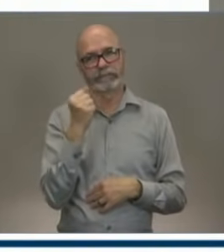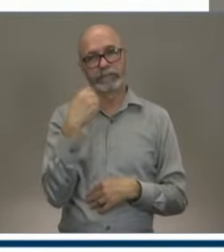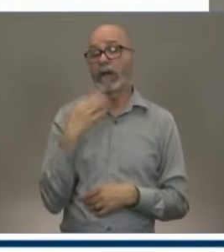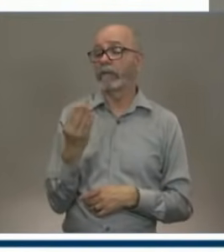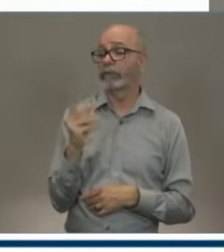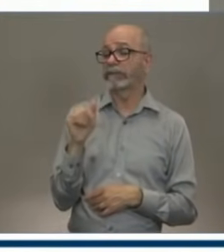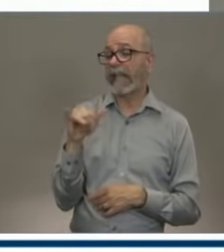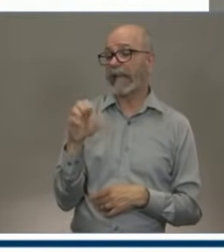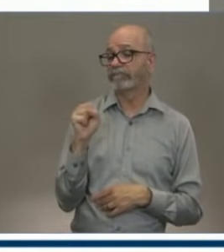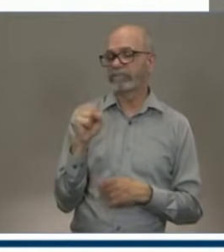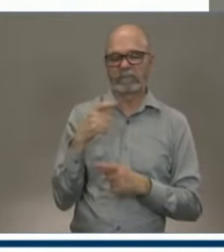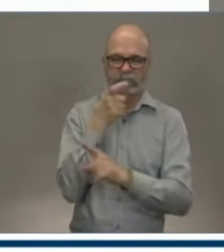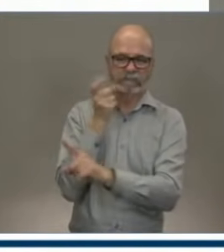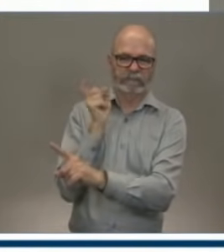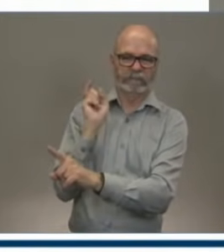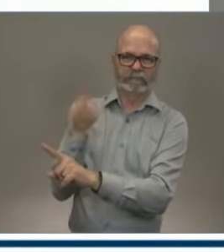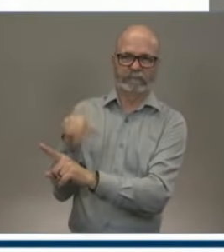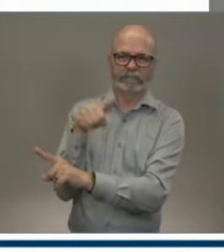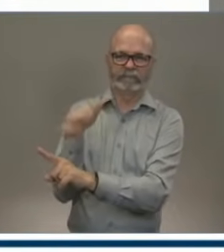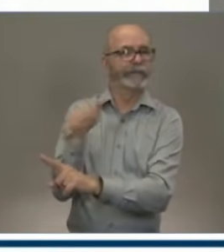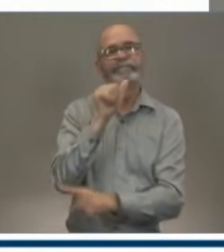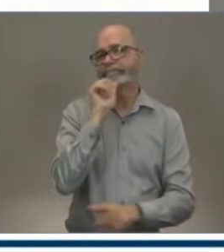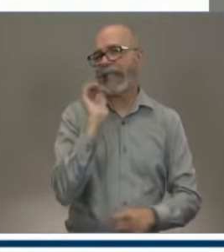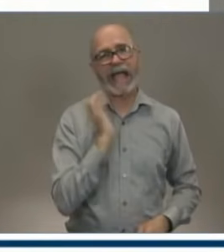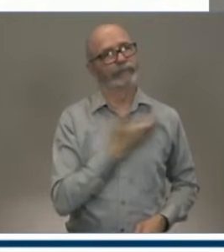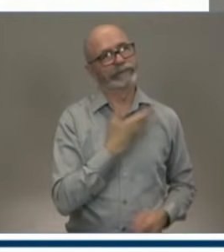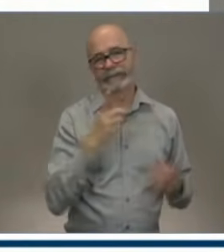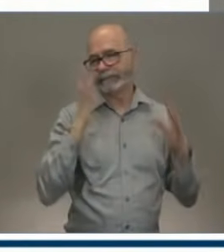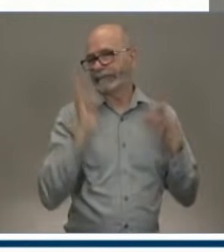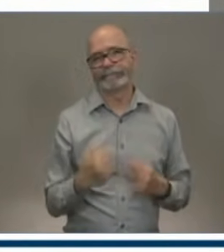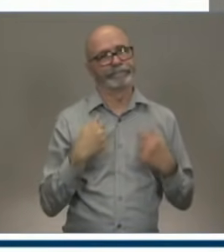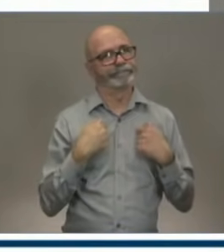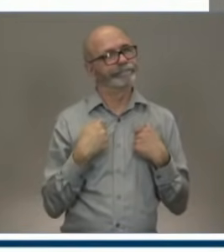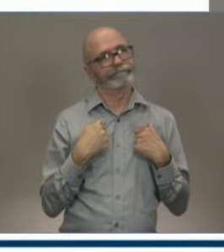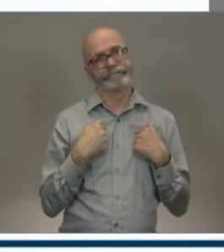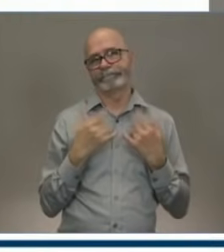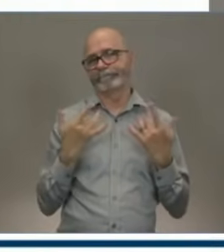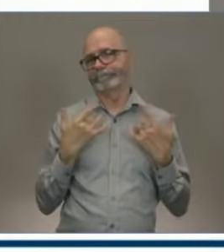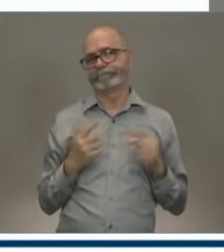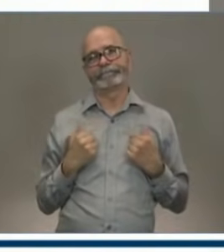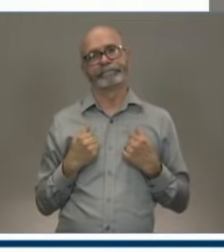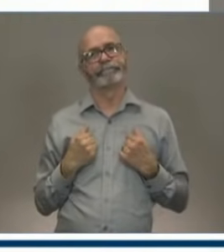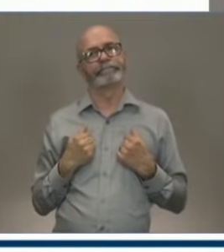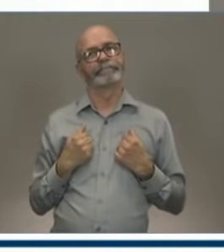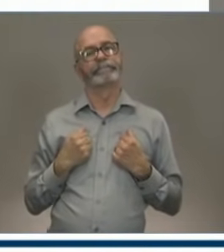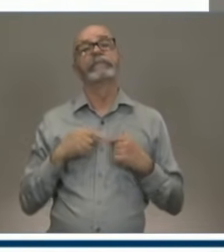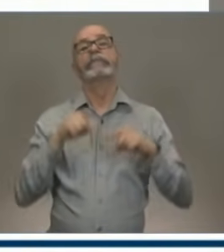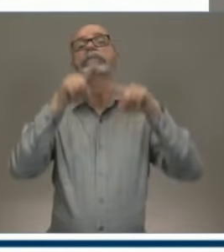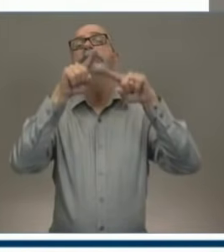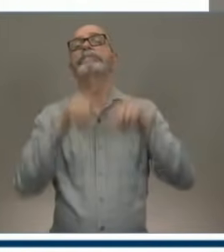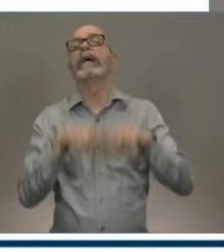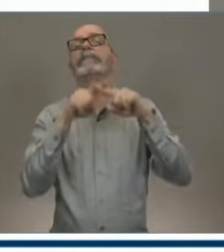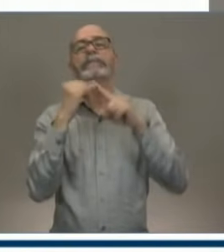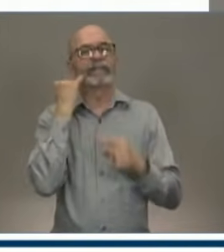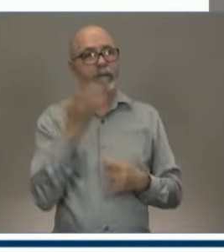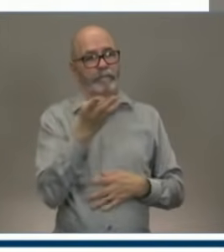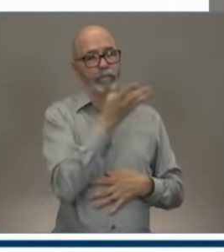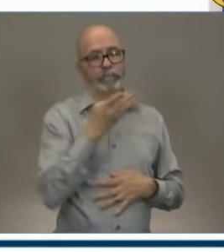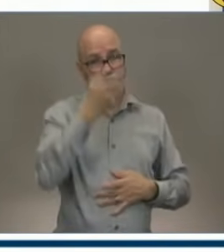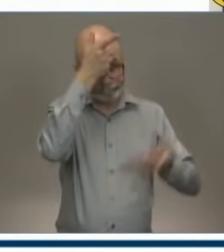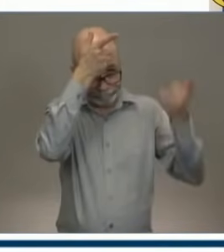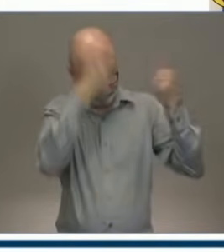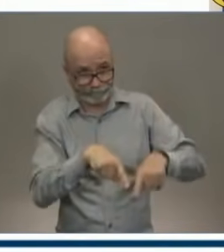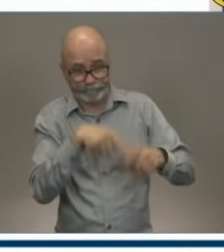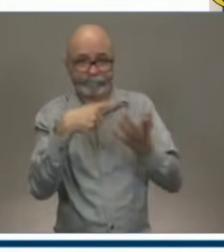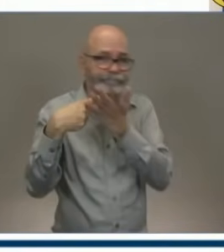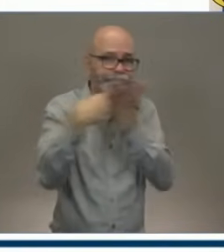Scotians is not our decision. It's a decision for one or more of the other three Atlantic provinces. And I'll just add